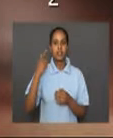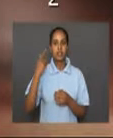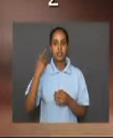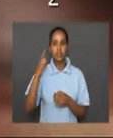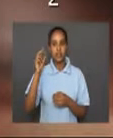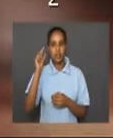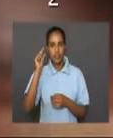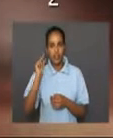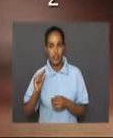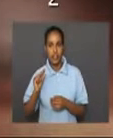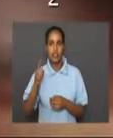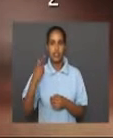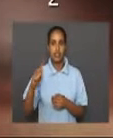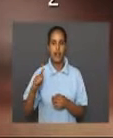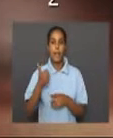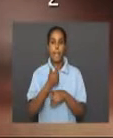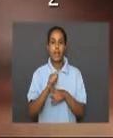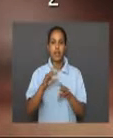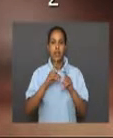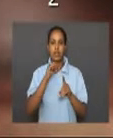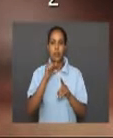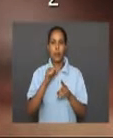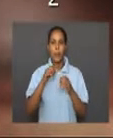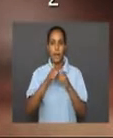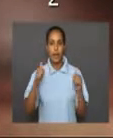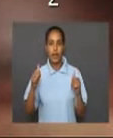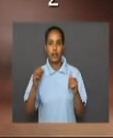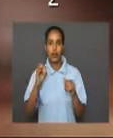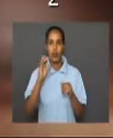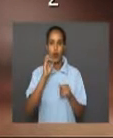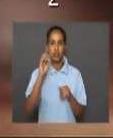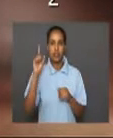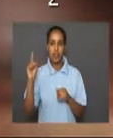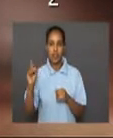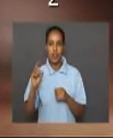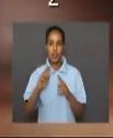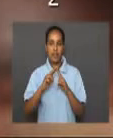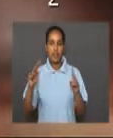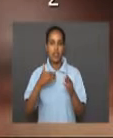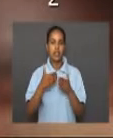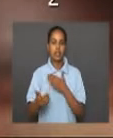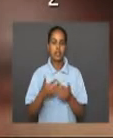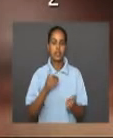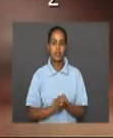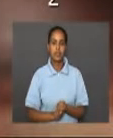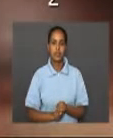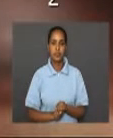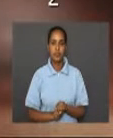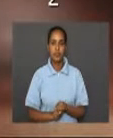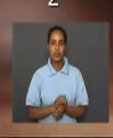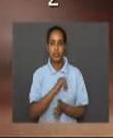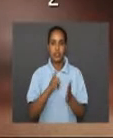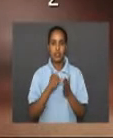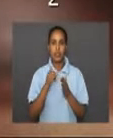our last lesson, we learned about the extraction, properties, and uses